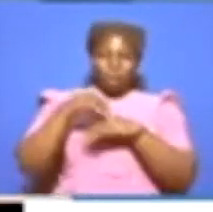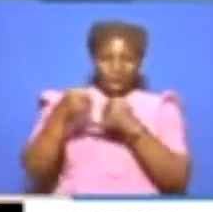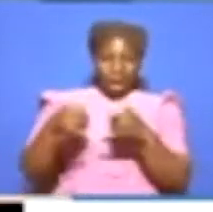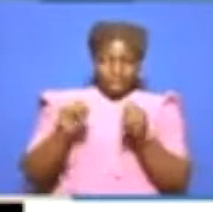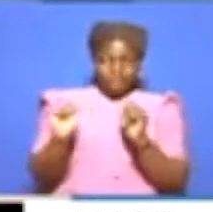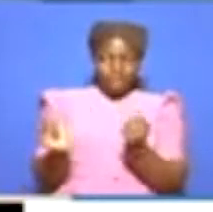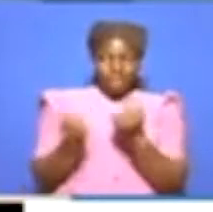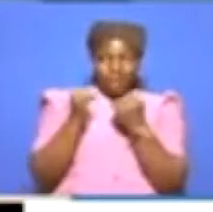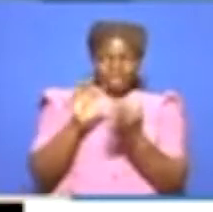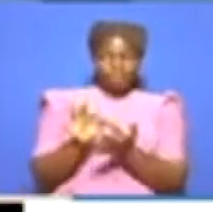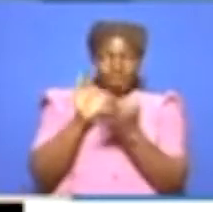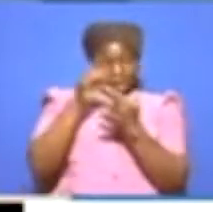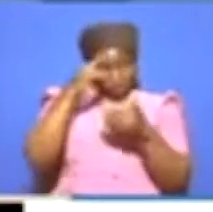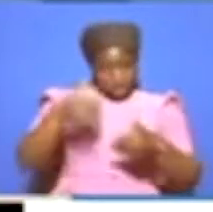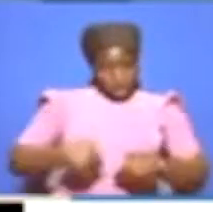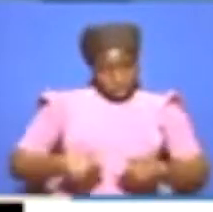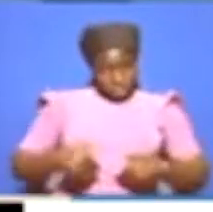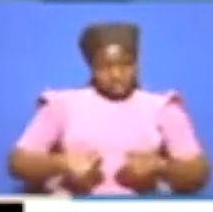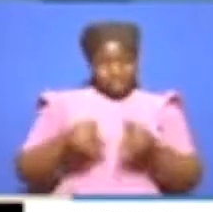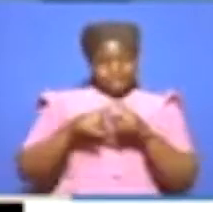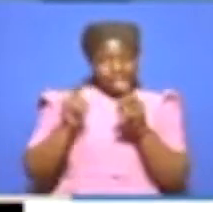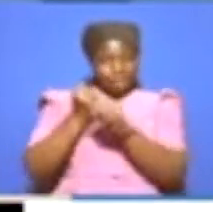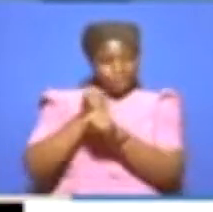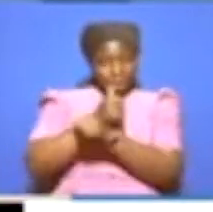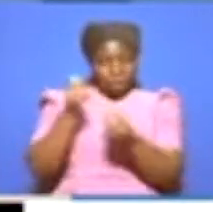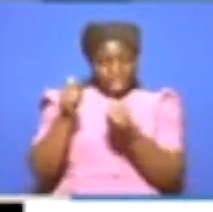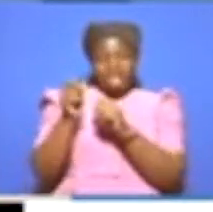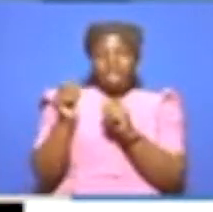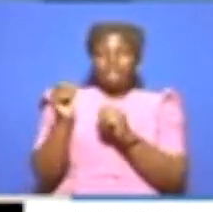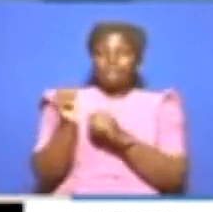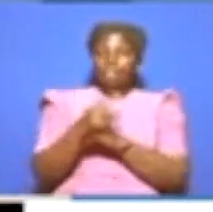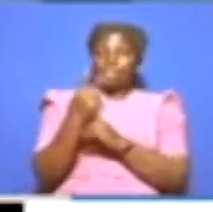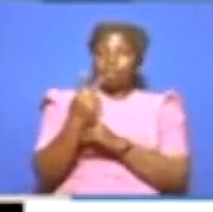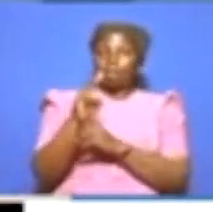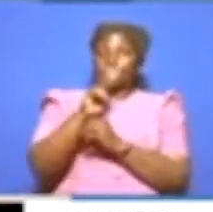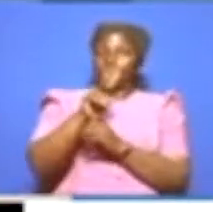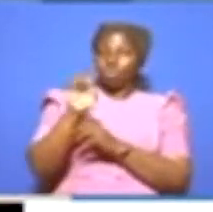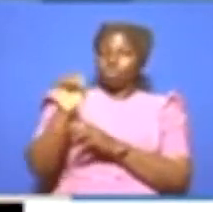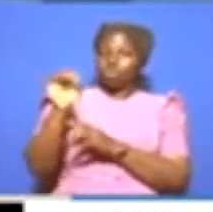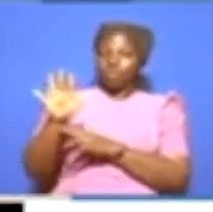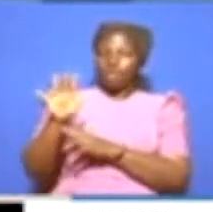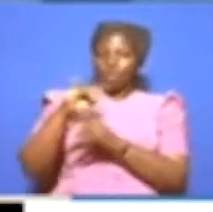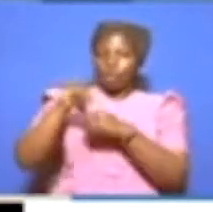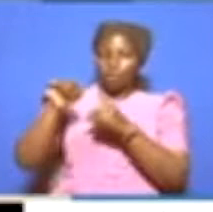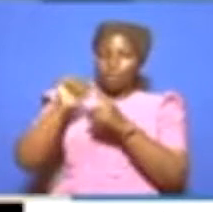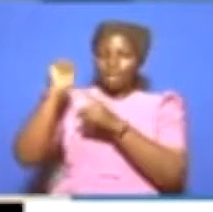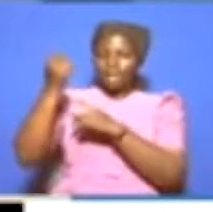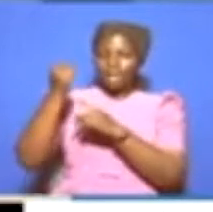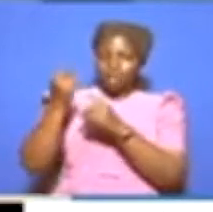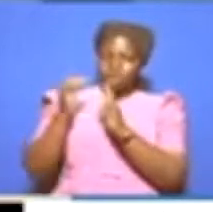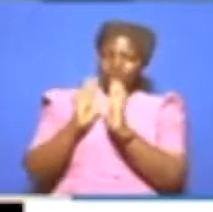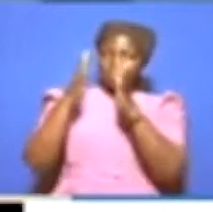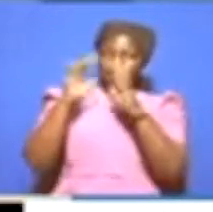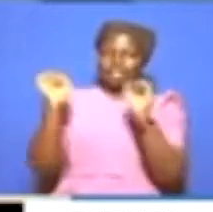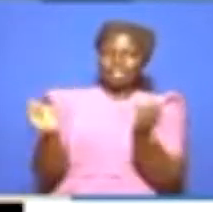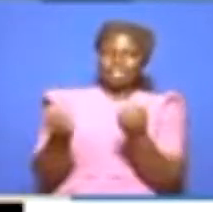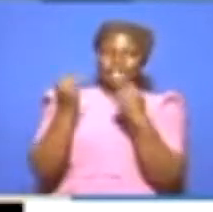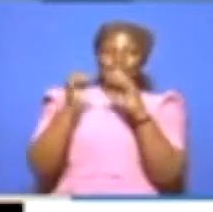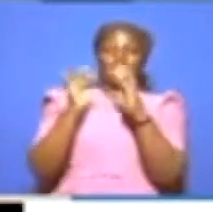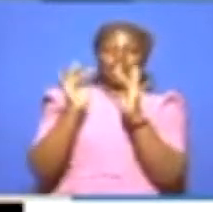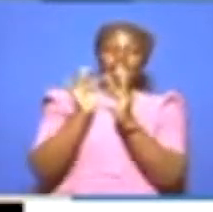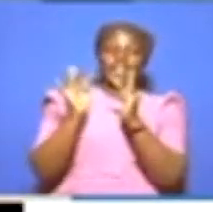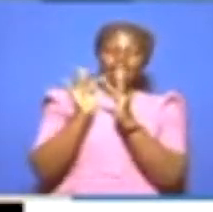very good ground in February 2005, when Kenya was celebrating the Safer Internet Day on a large